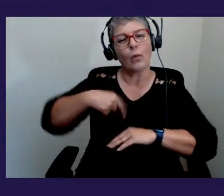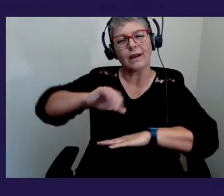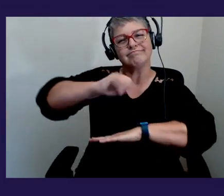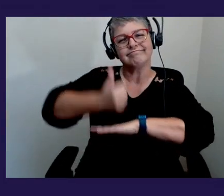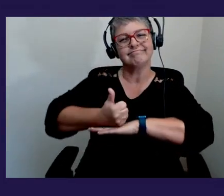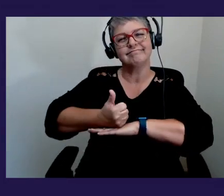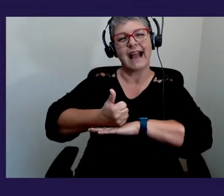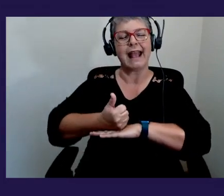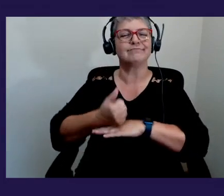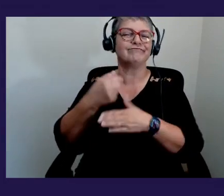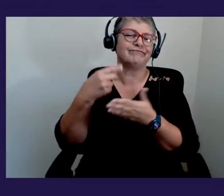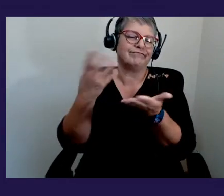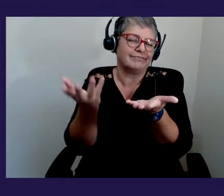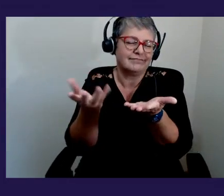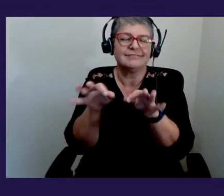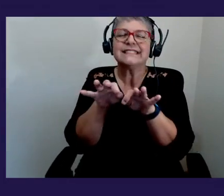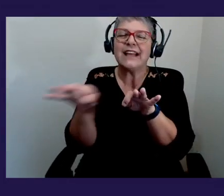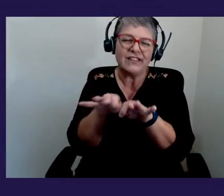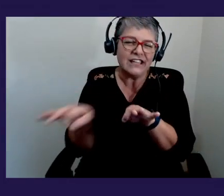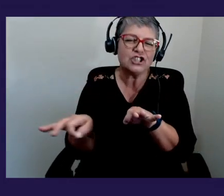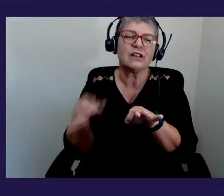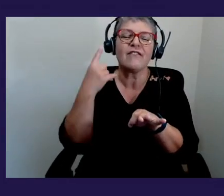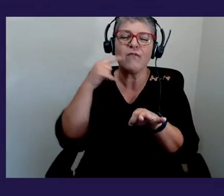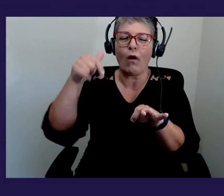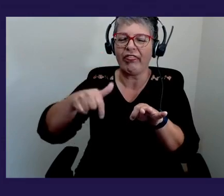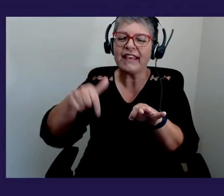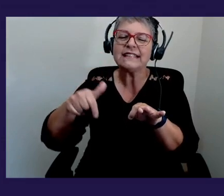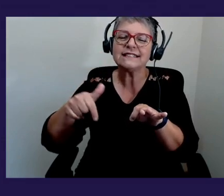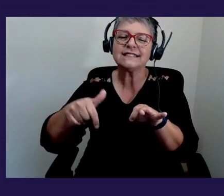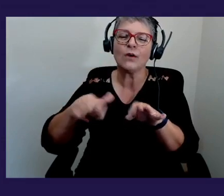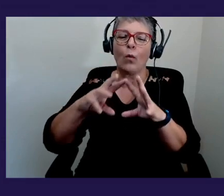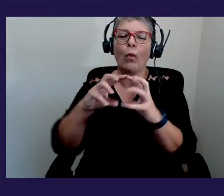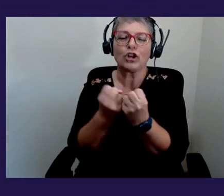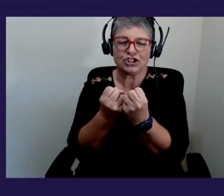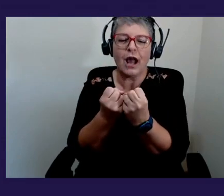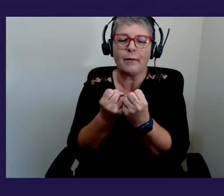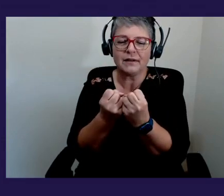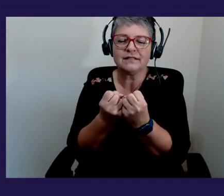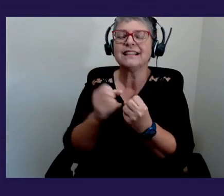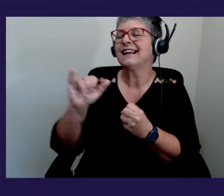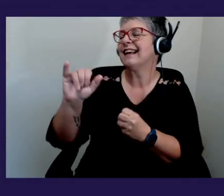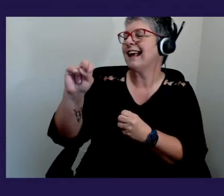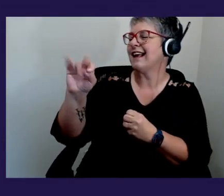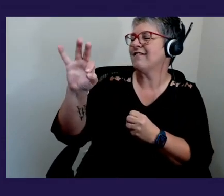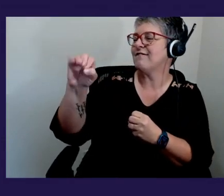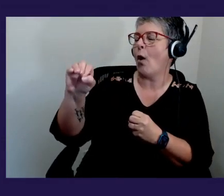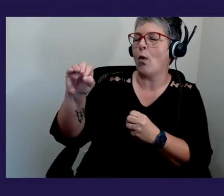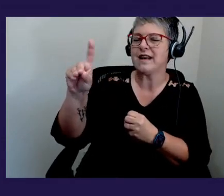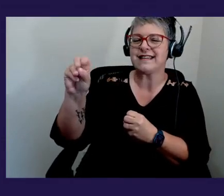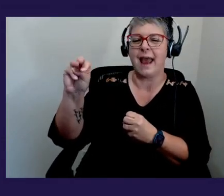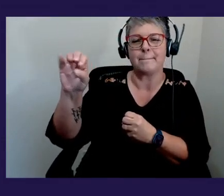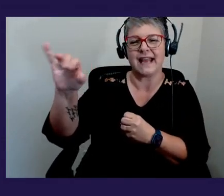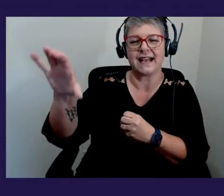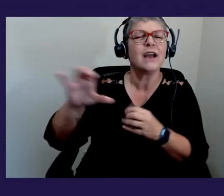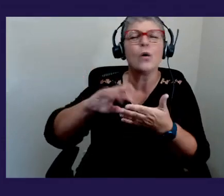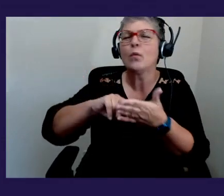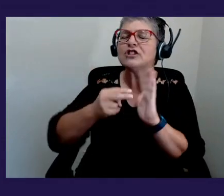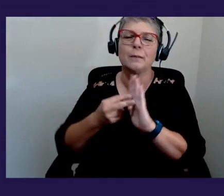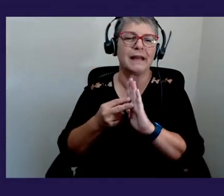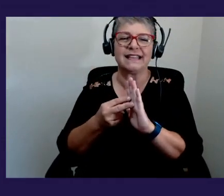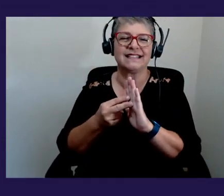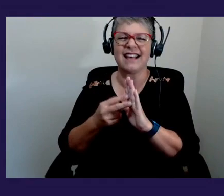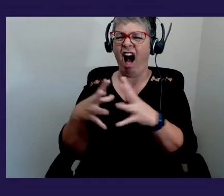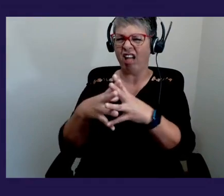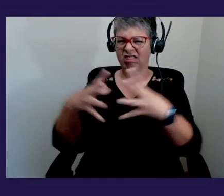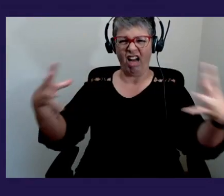workshop. According to our planning committee, an infodemic is, quote, the rapid spread of large amounts of